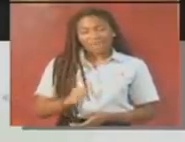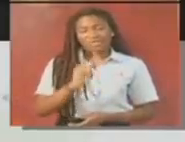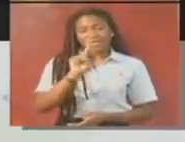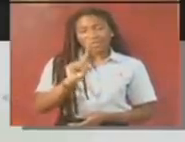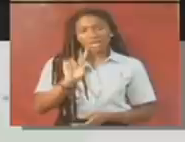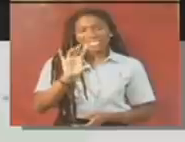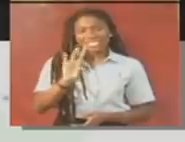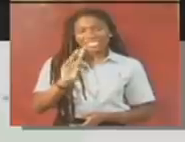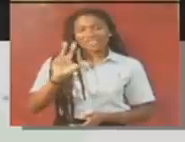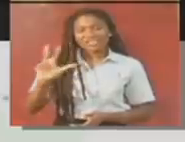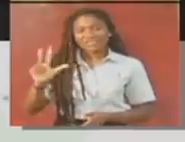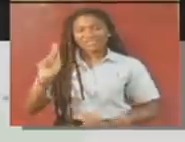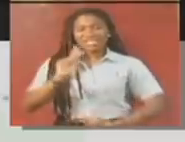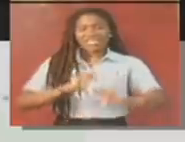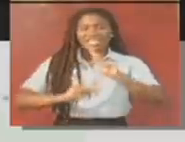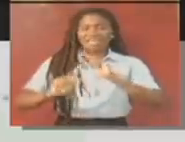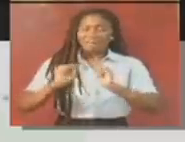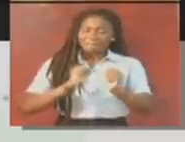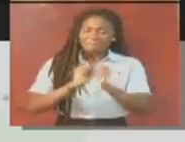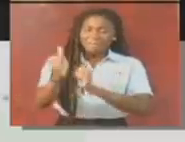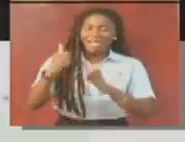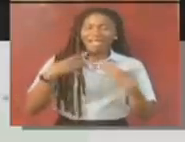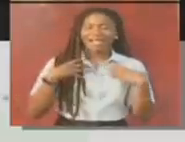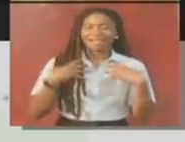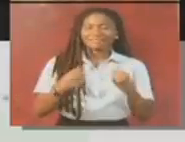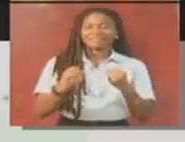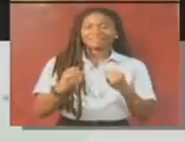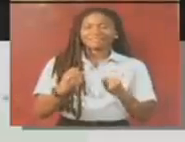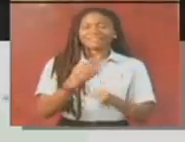8,173 recovered persons at this time, and